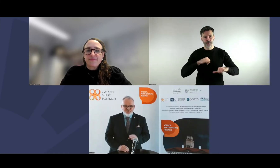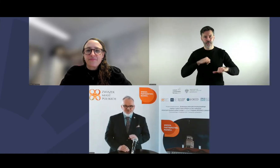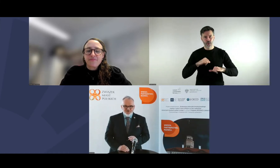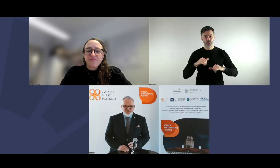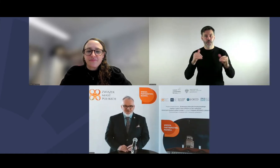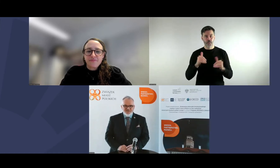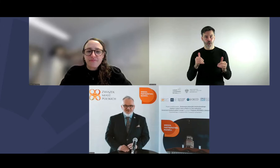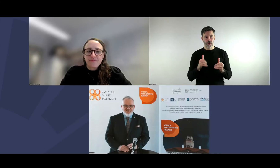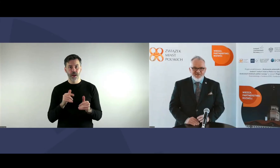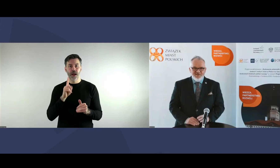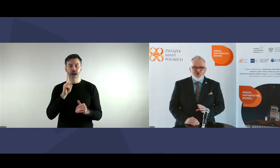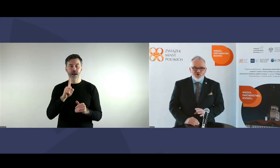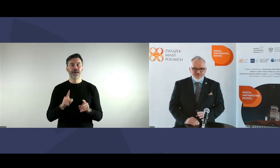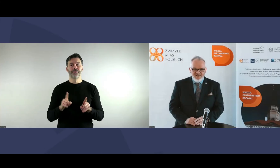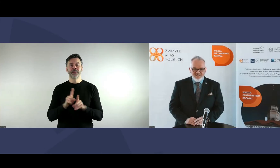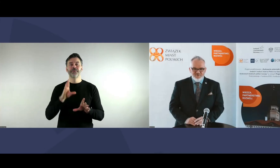different organs